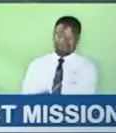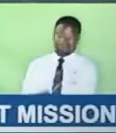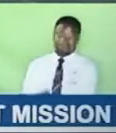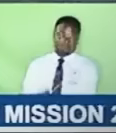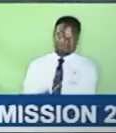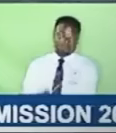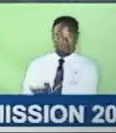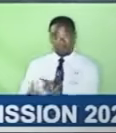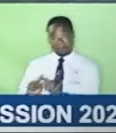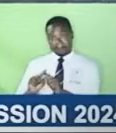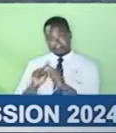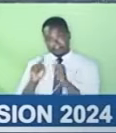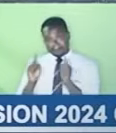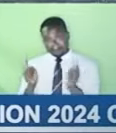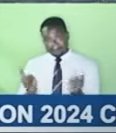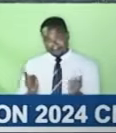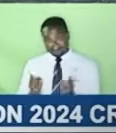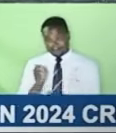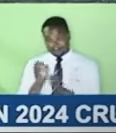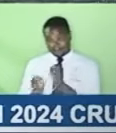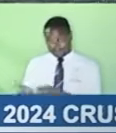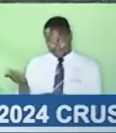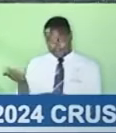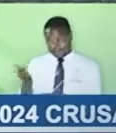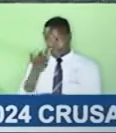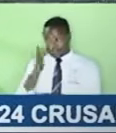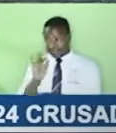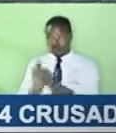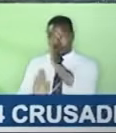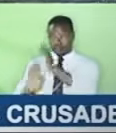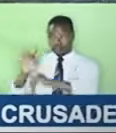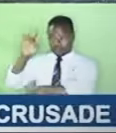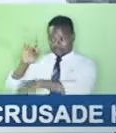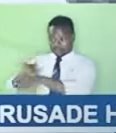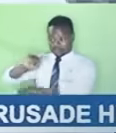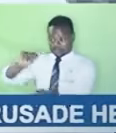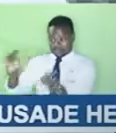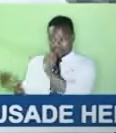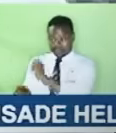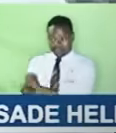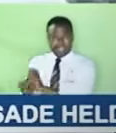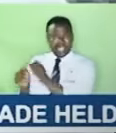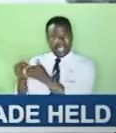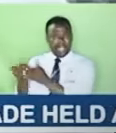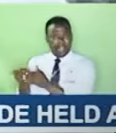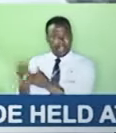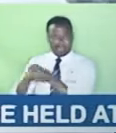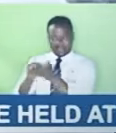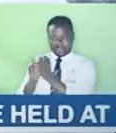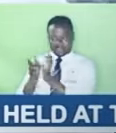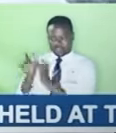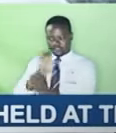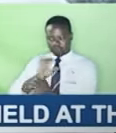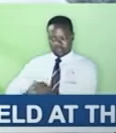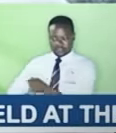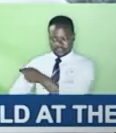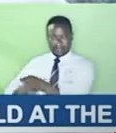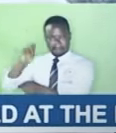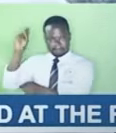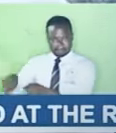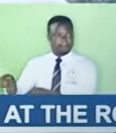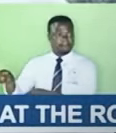But if this fellow will be transformed, he will need Jesus Christ, our Lord. Look